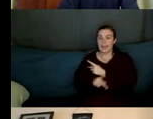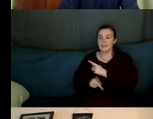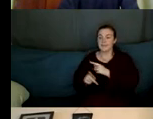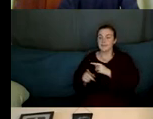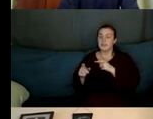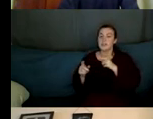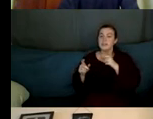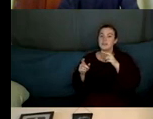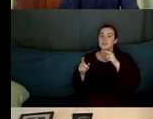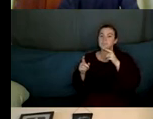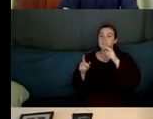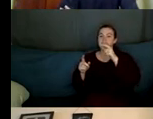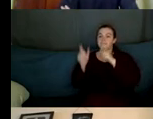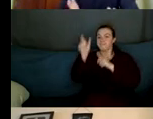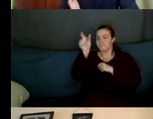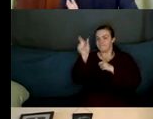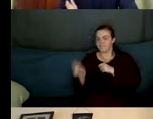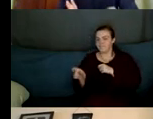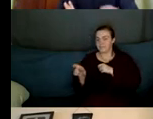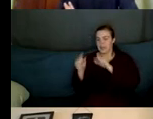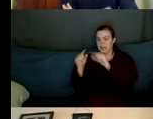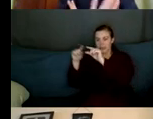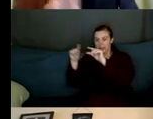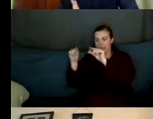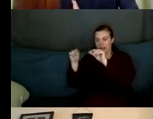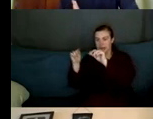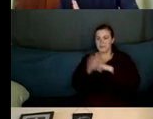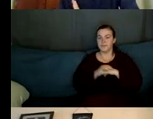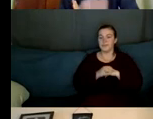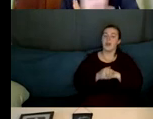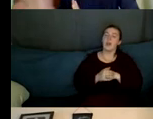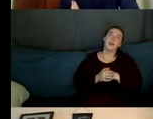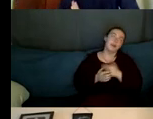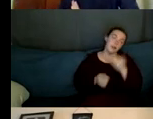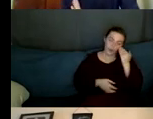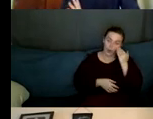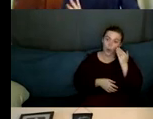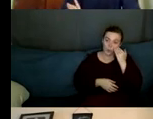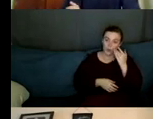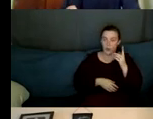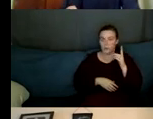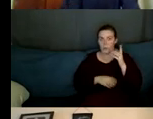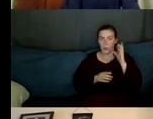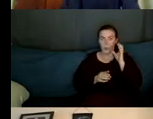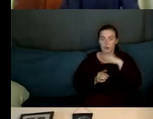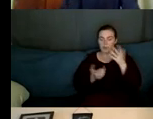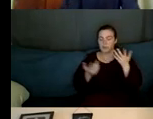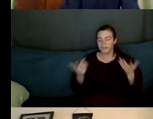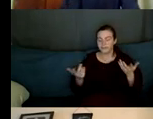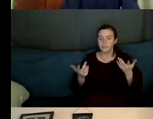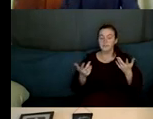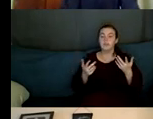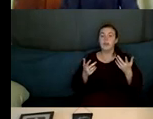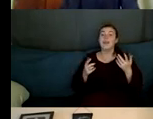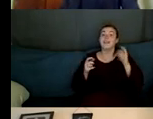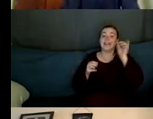whatever is in this cell, negative. Okay. I know it's random, but that actually converts